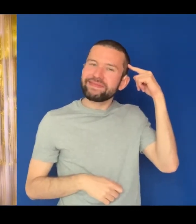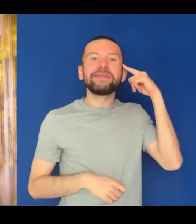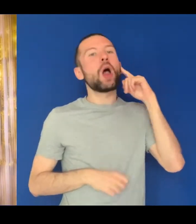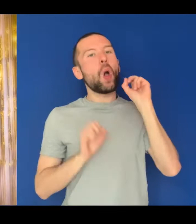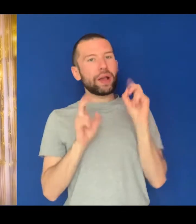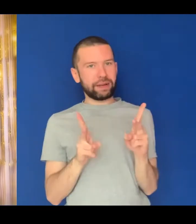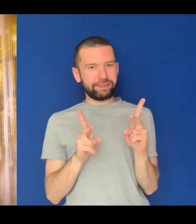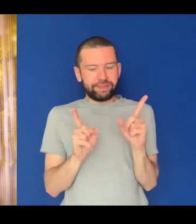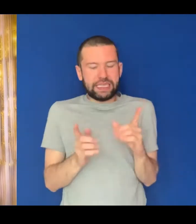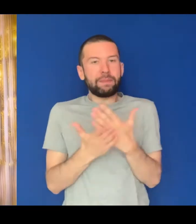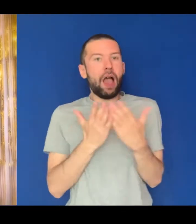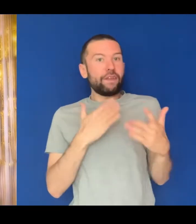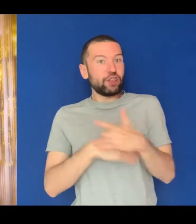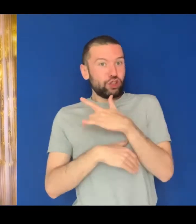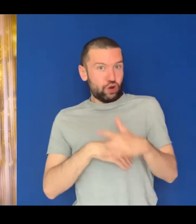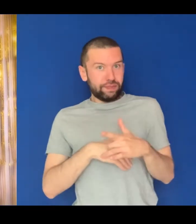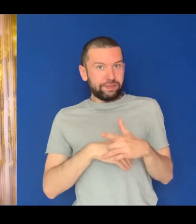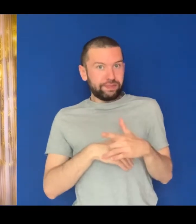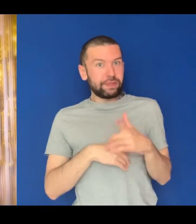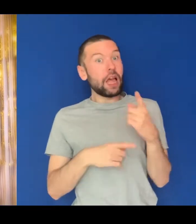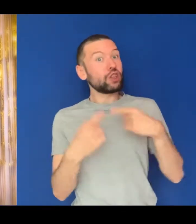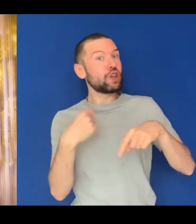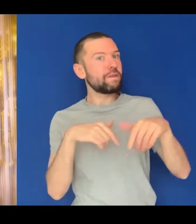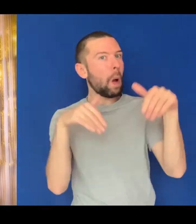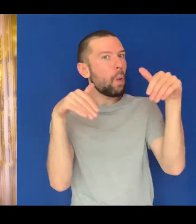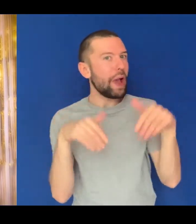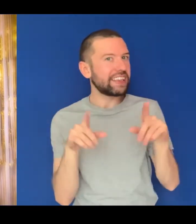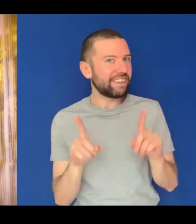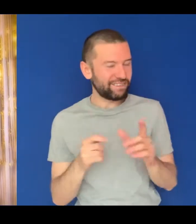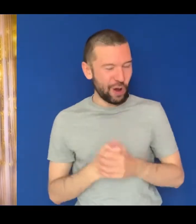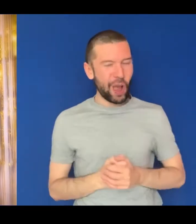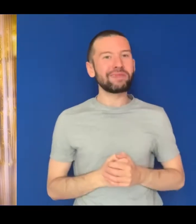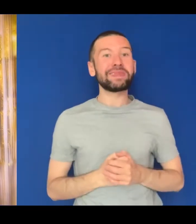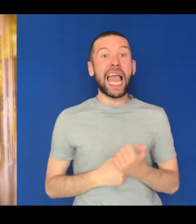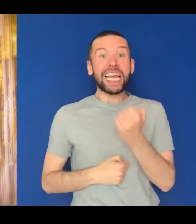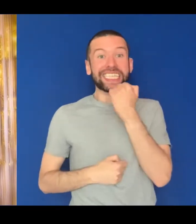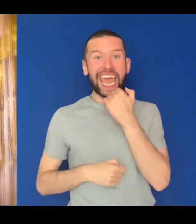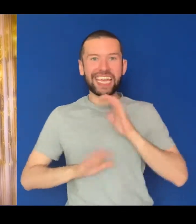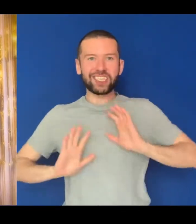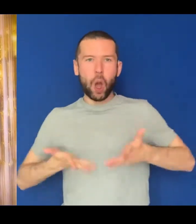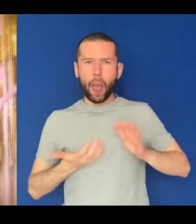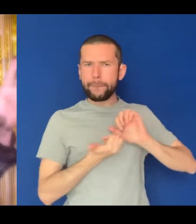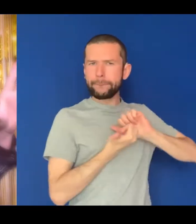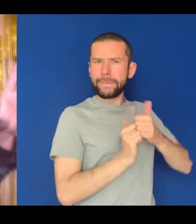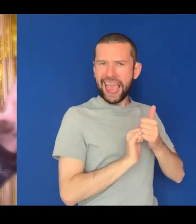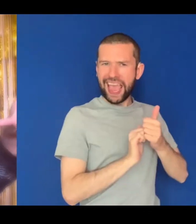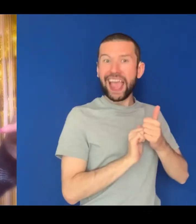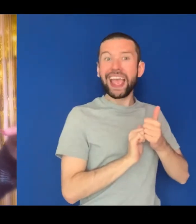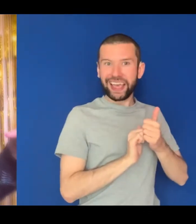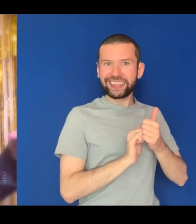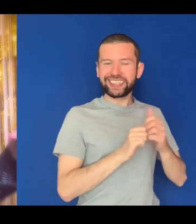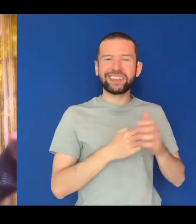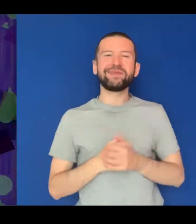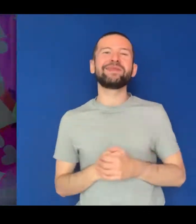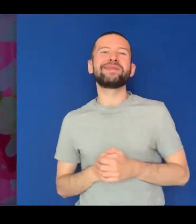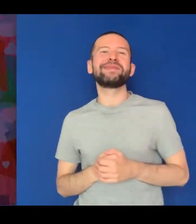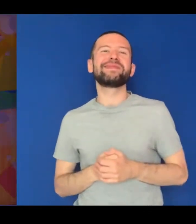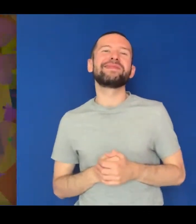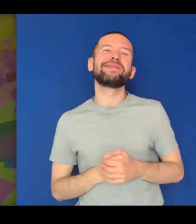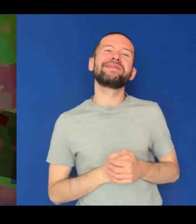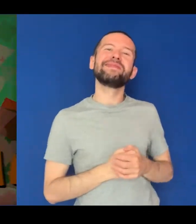Okay, here is the part of the show you've all been waiting for. Dates or mates?